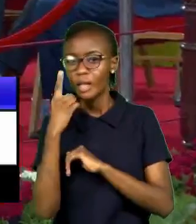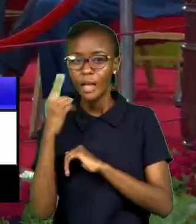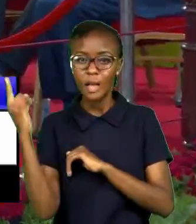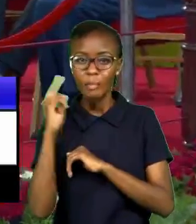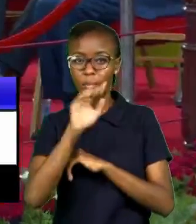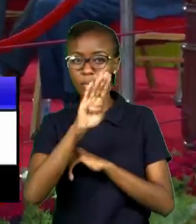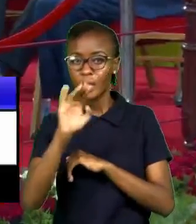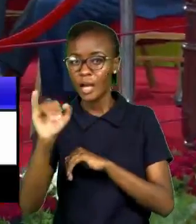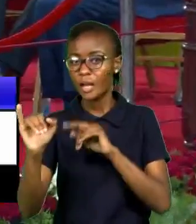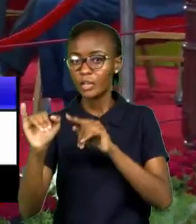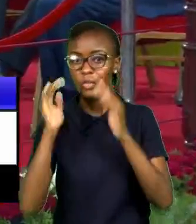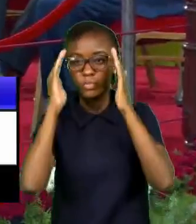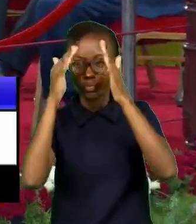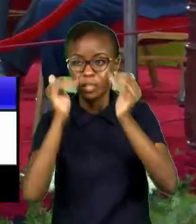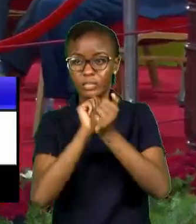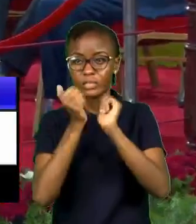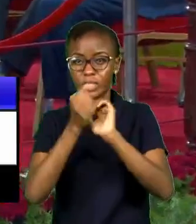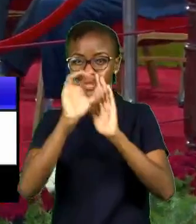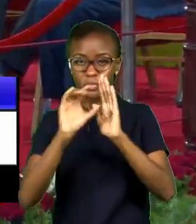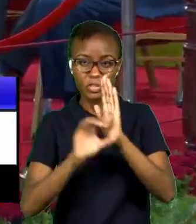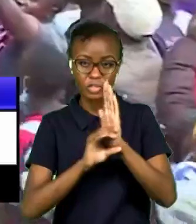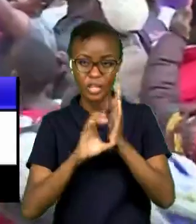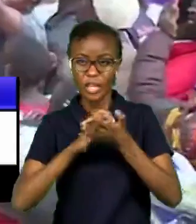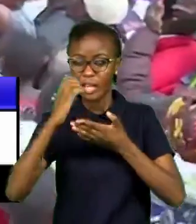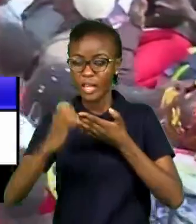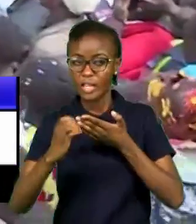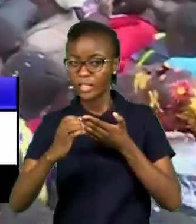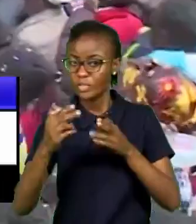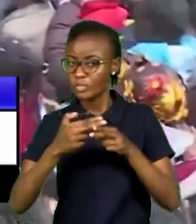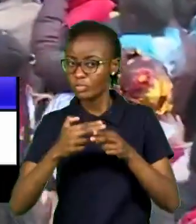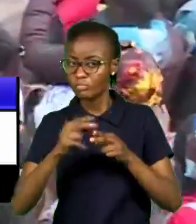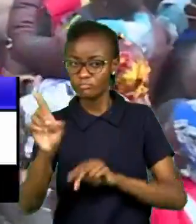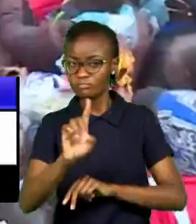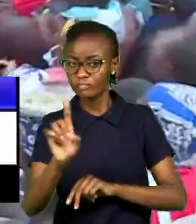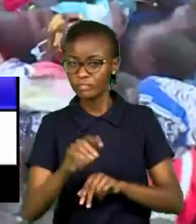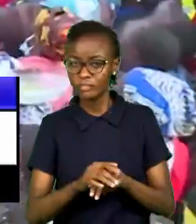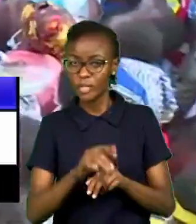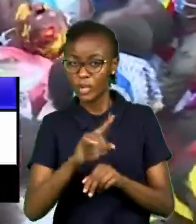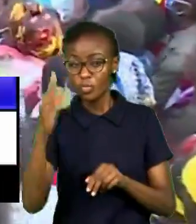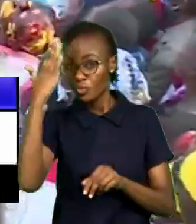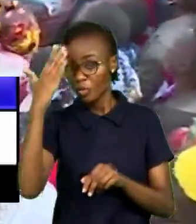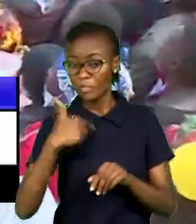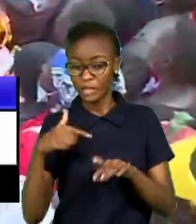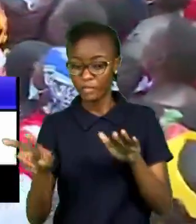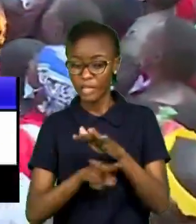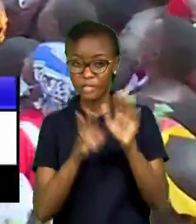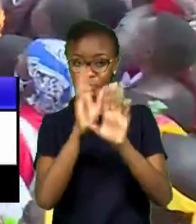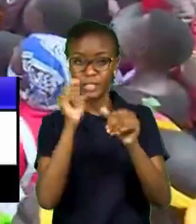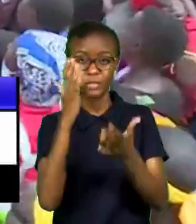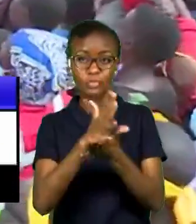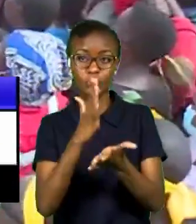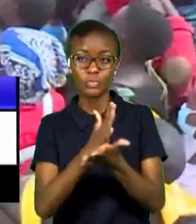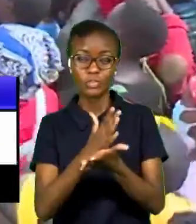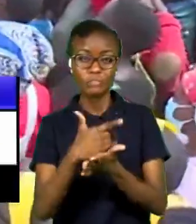at amending the constitution does not seem to end anytime soon. Si mnajua mimi ndio naibu wa rais wa Kenya saa hii. Na mimi